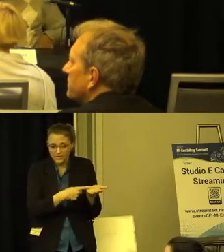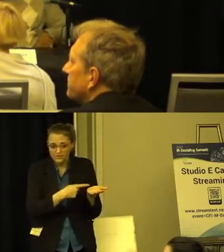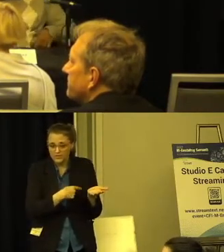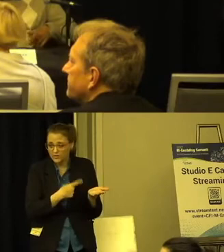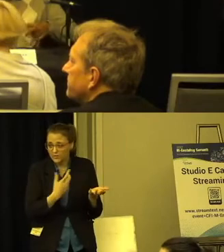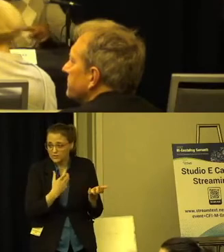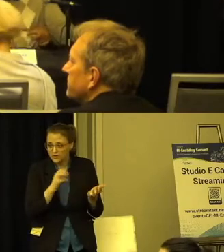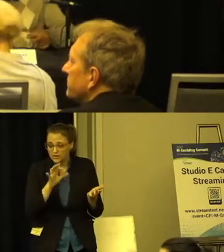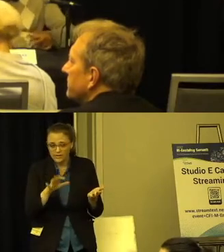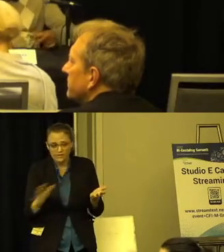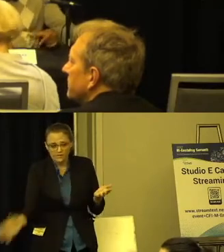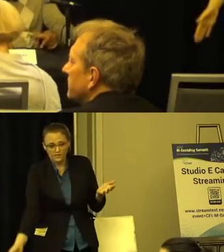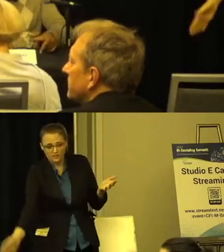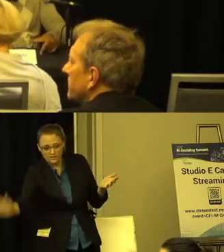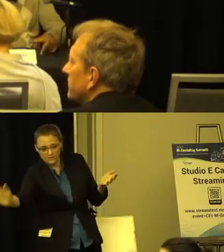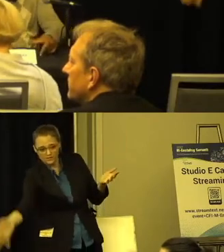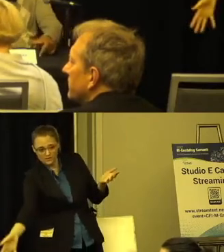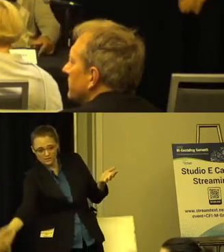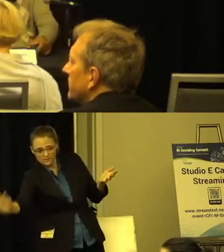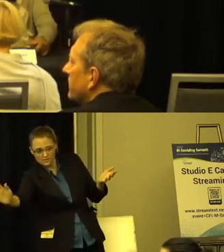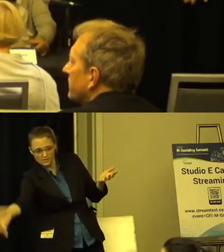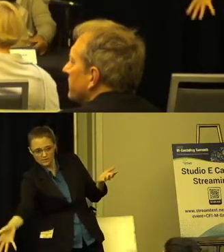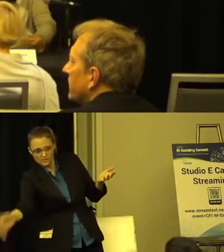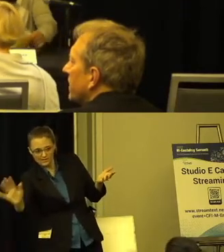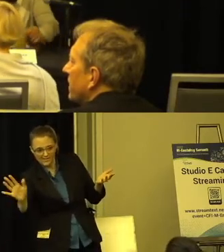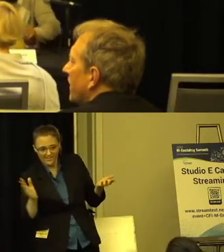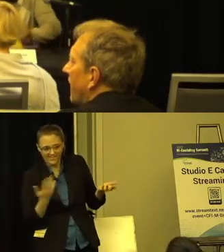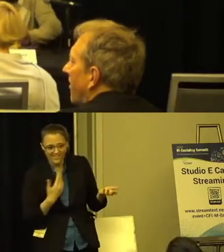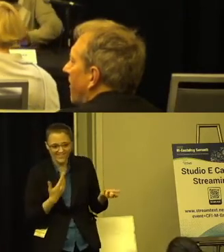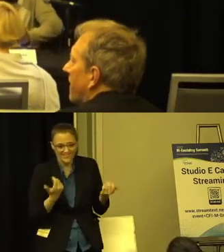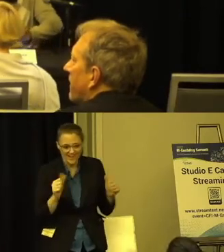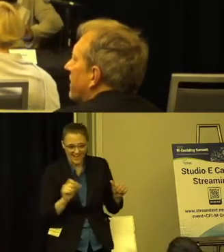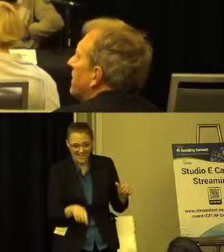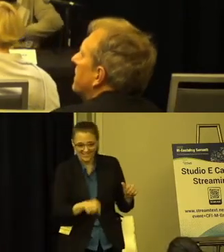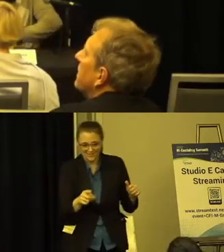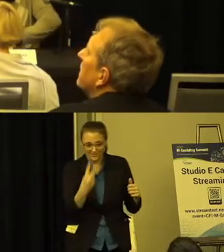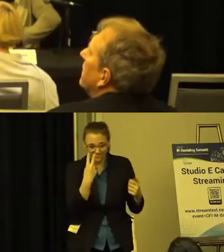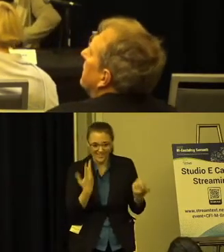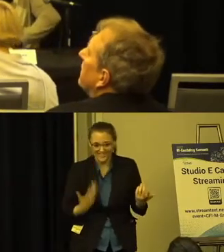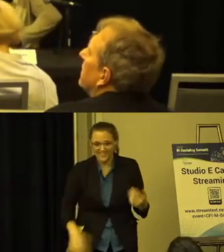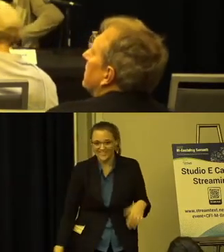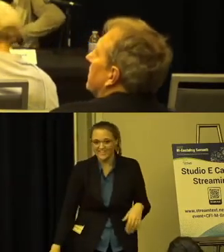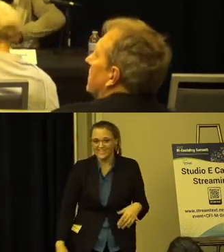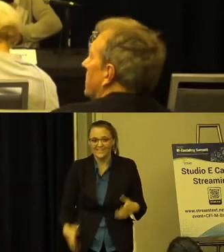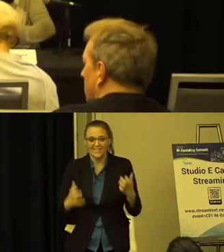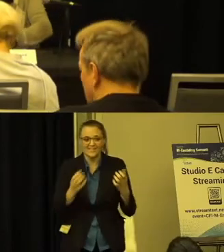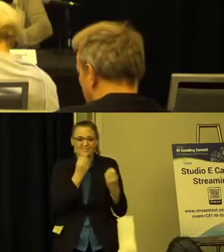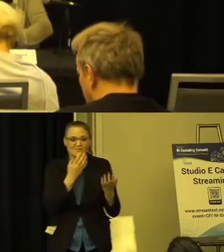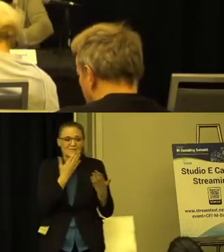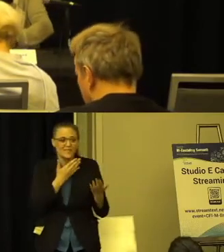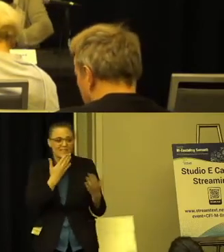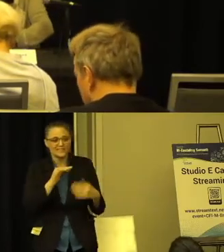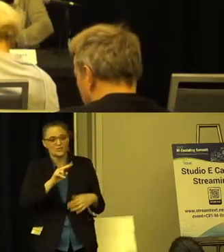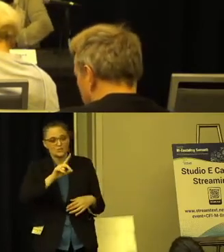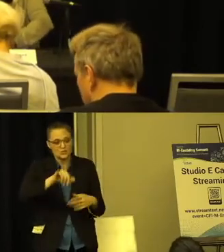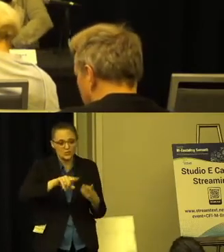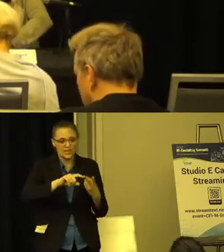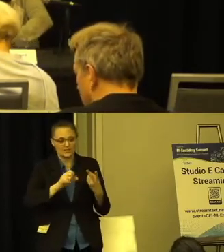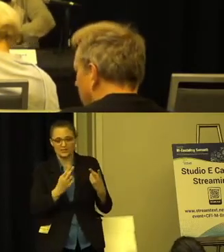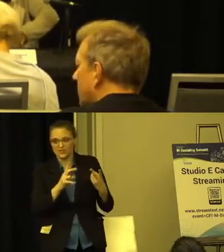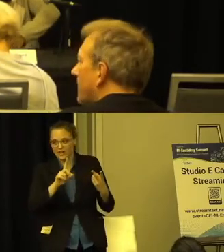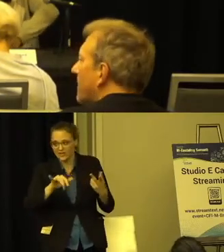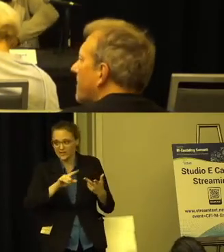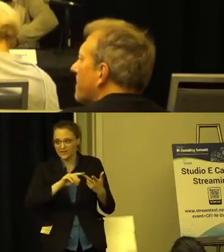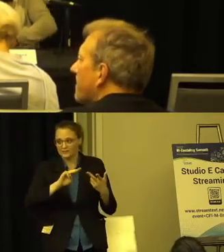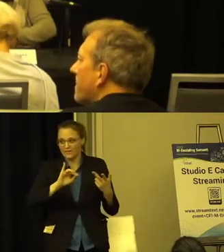of all, I would like to extend a warm thanks to Judy and to Shadi and to